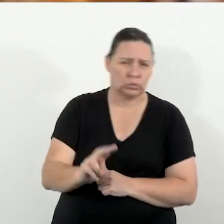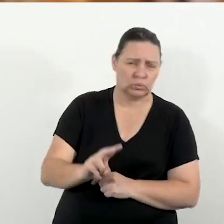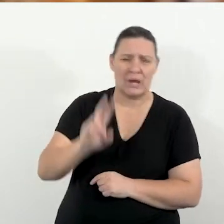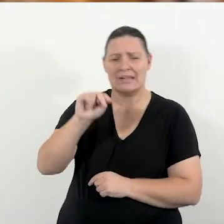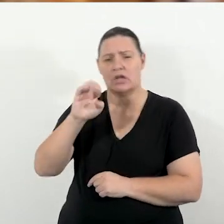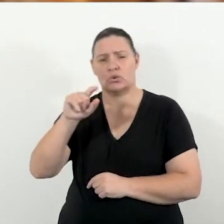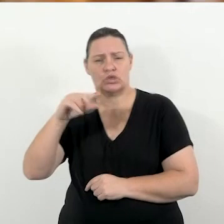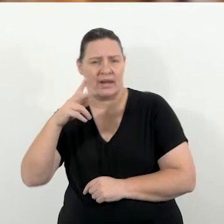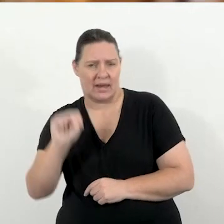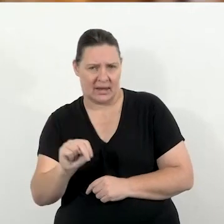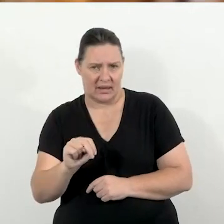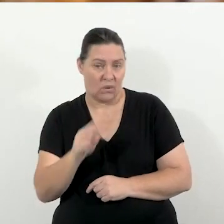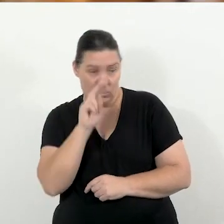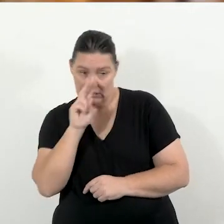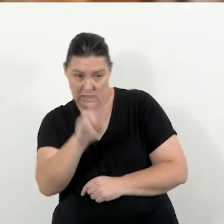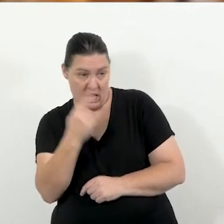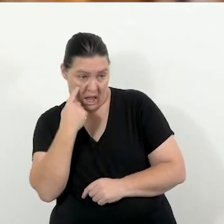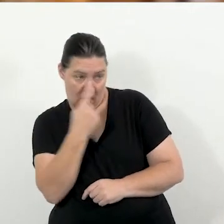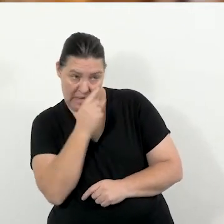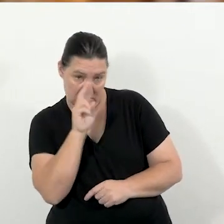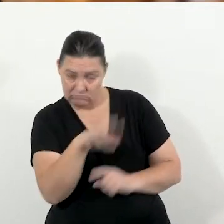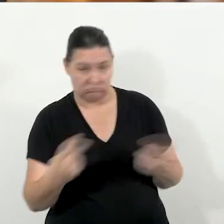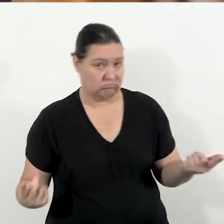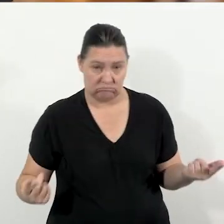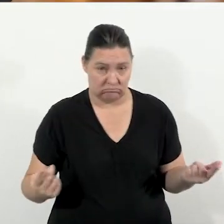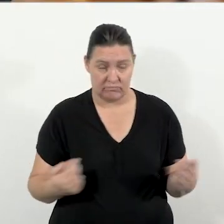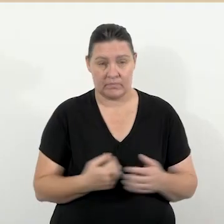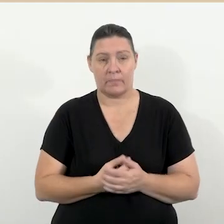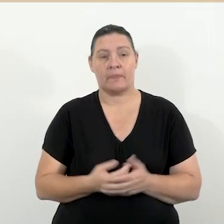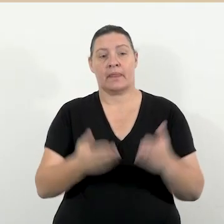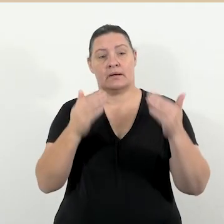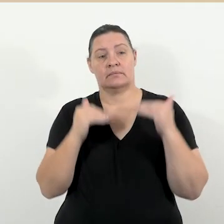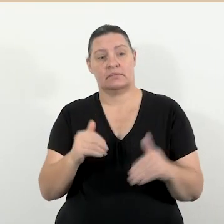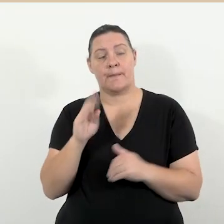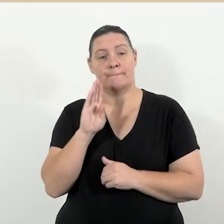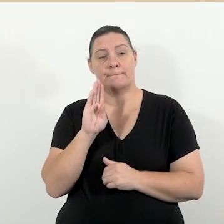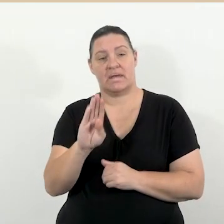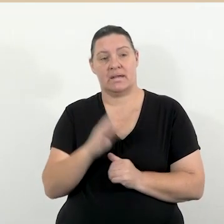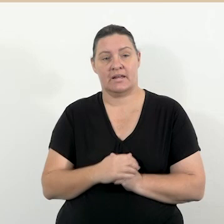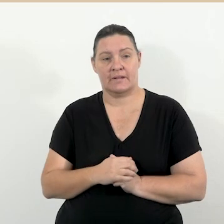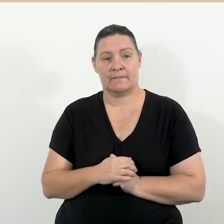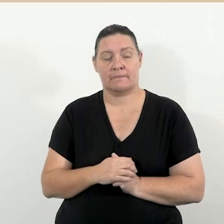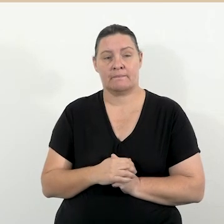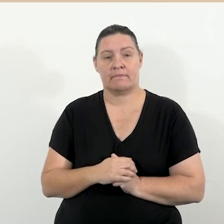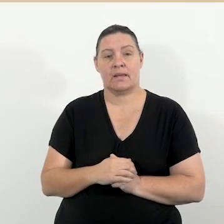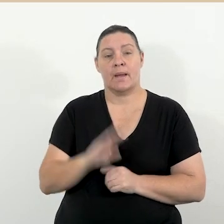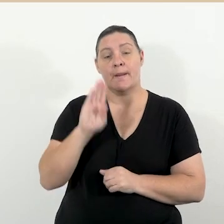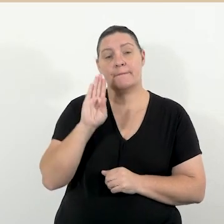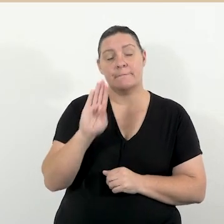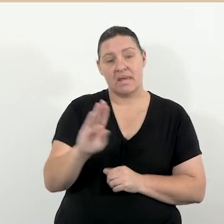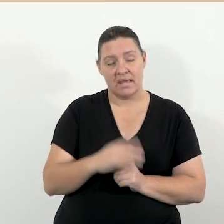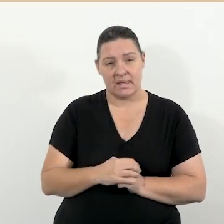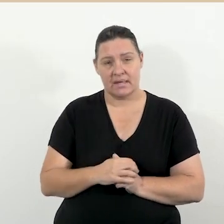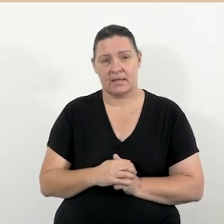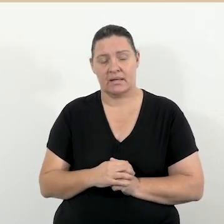nitrogen. And these gases you cannot see with your naked eyes. Now let's move on to point number B. Point